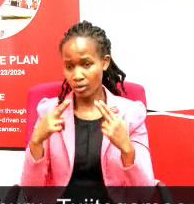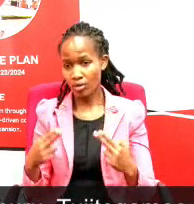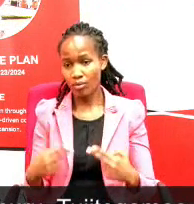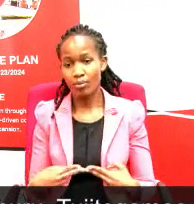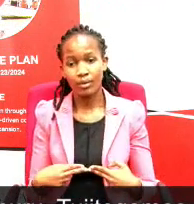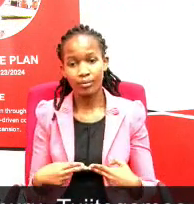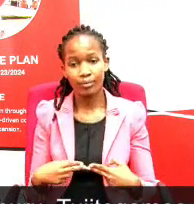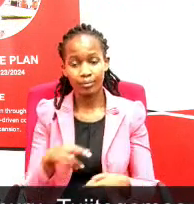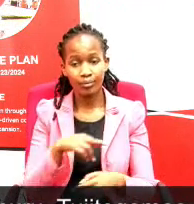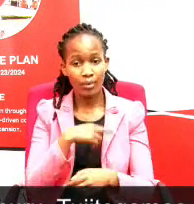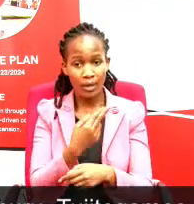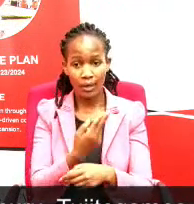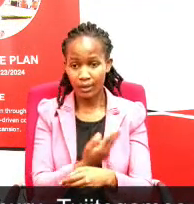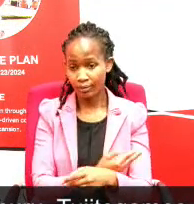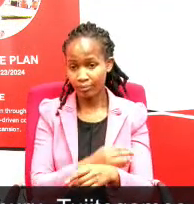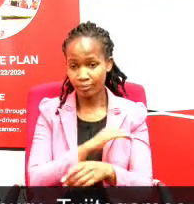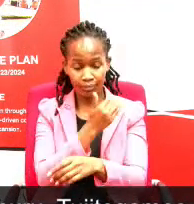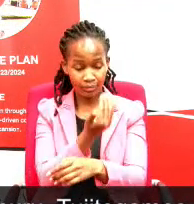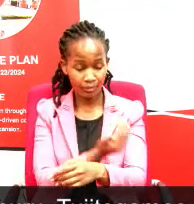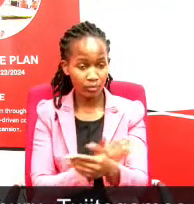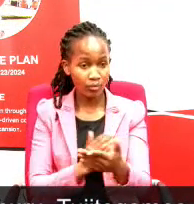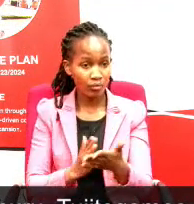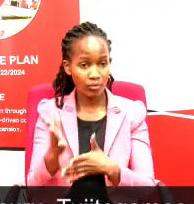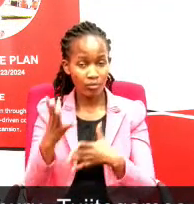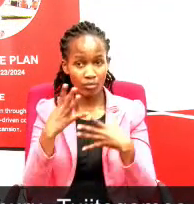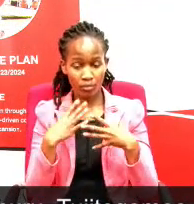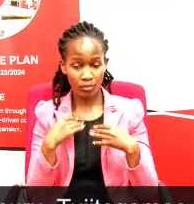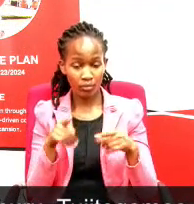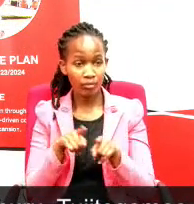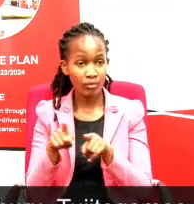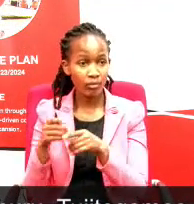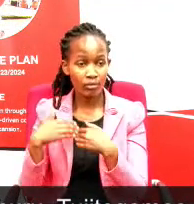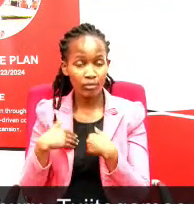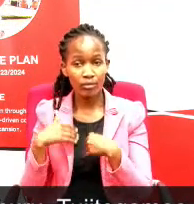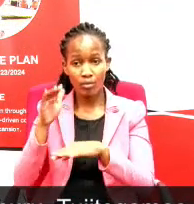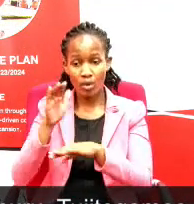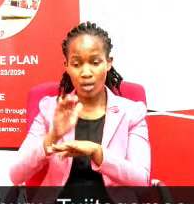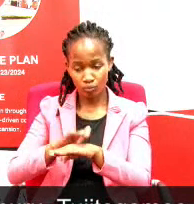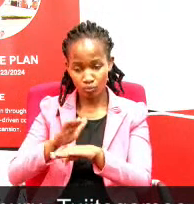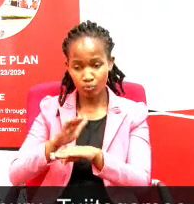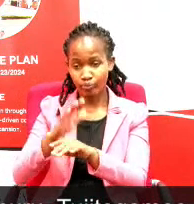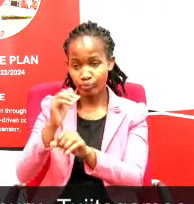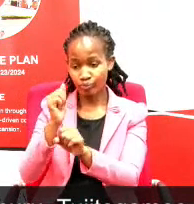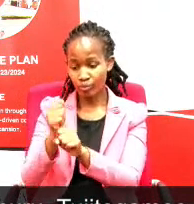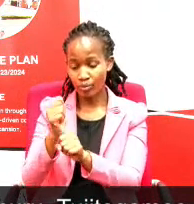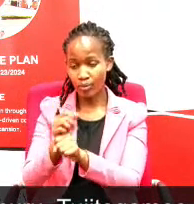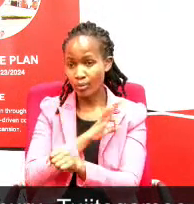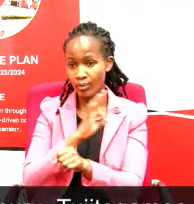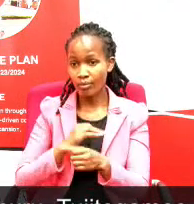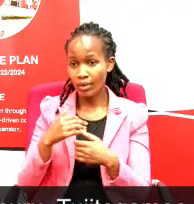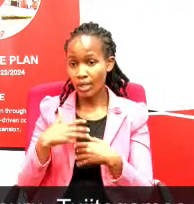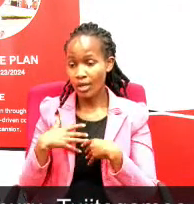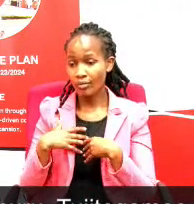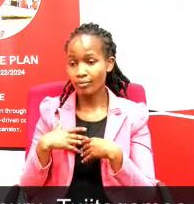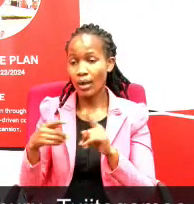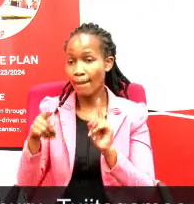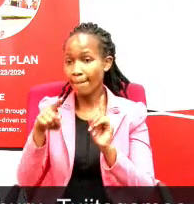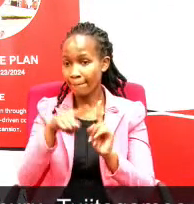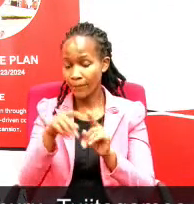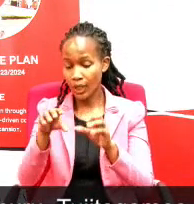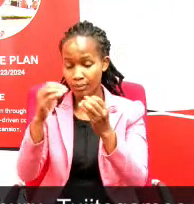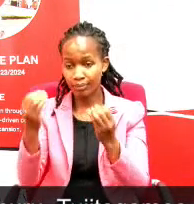capacity and capability through attraction and retention of competent staff, entrenching a positive organization